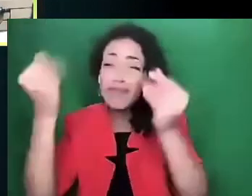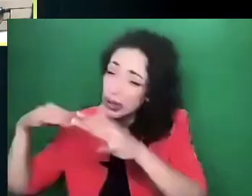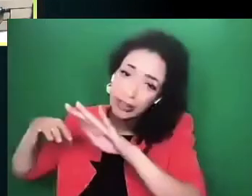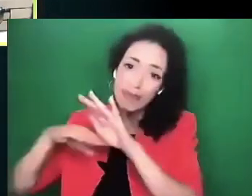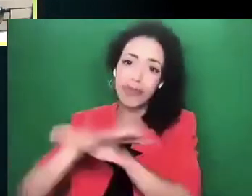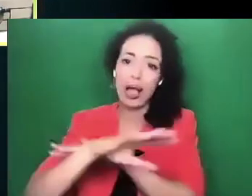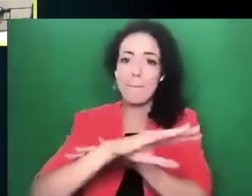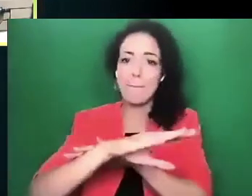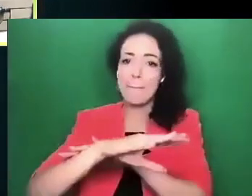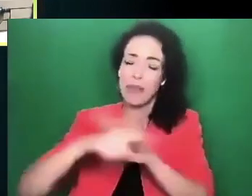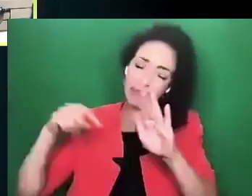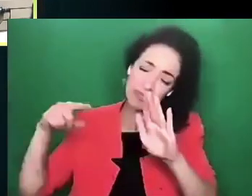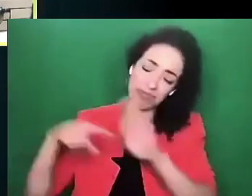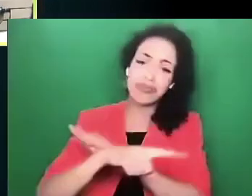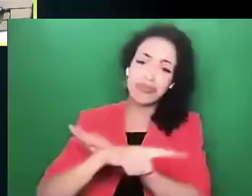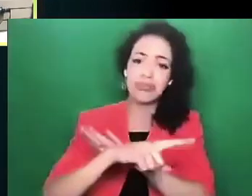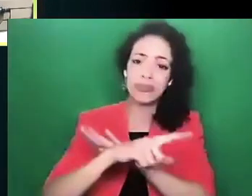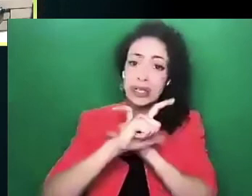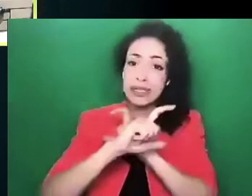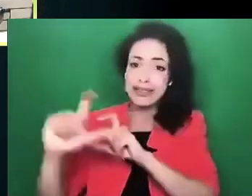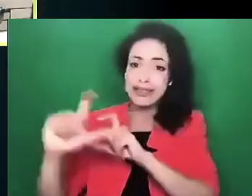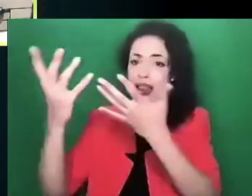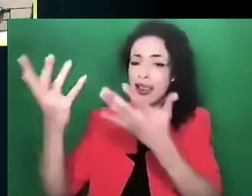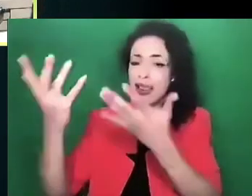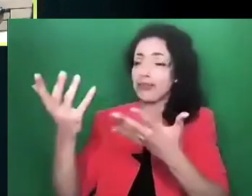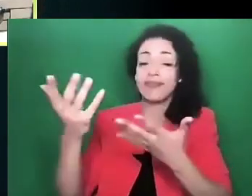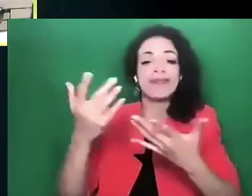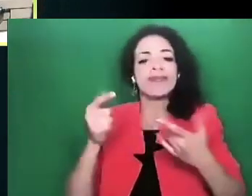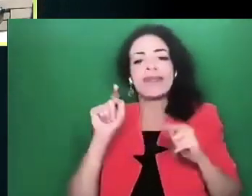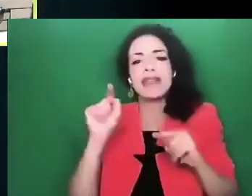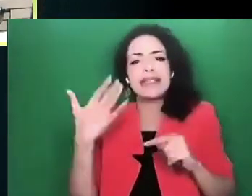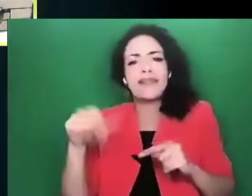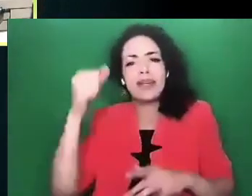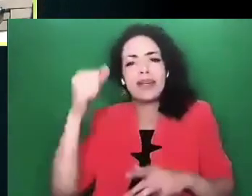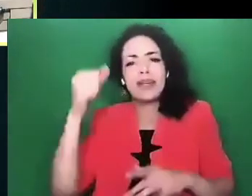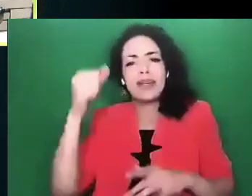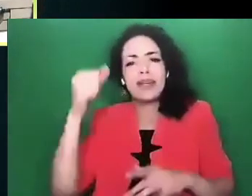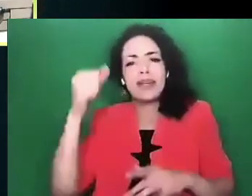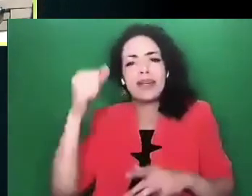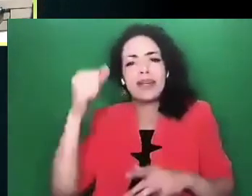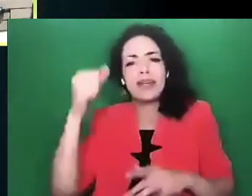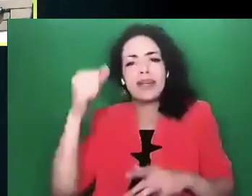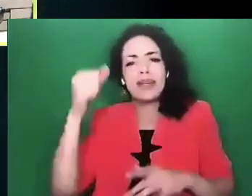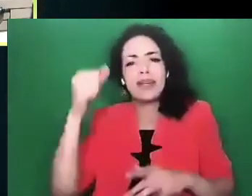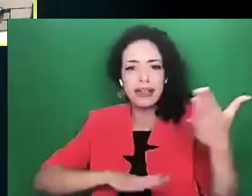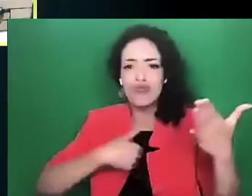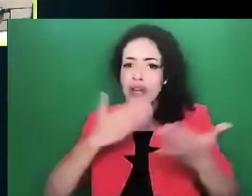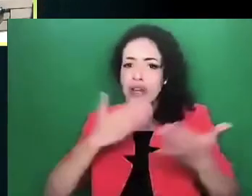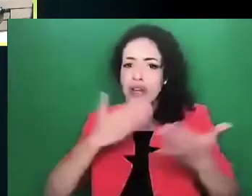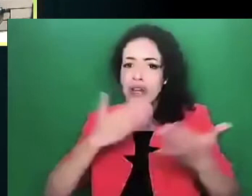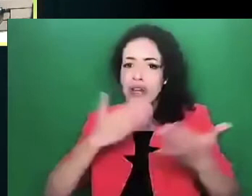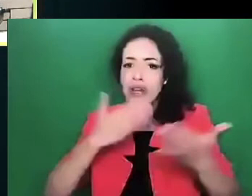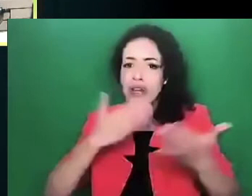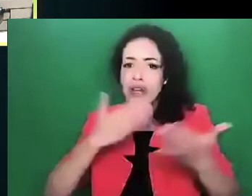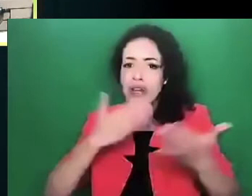and still remains an amazing experience. And that's why I call it sort of expeditionary. So art can be expeditionary. It can go out and